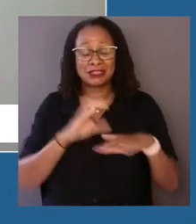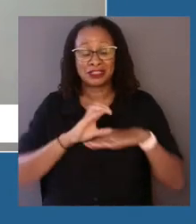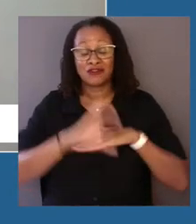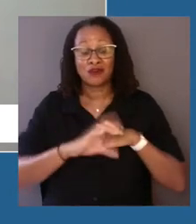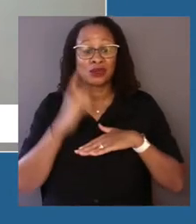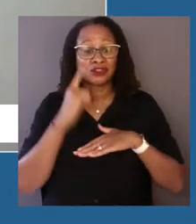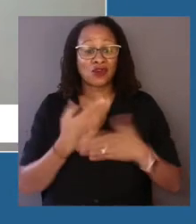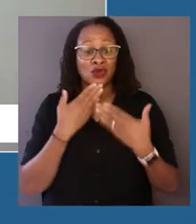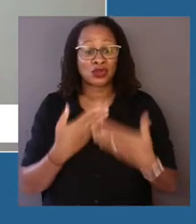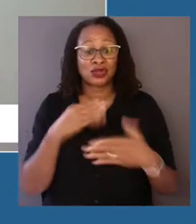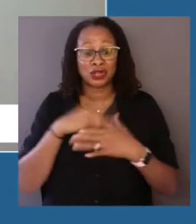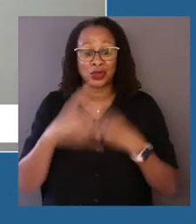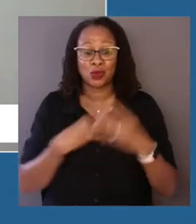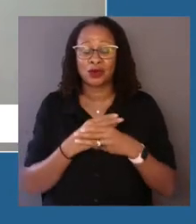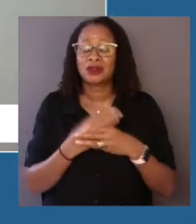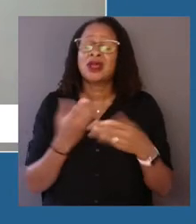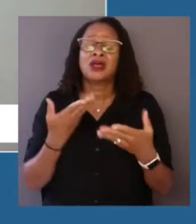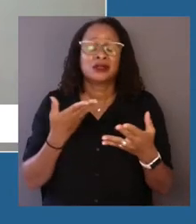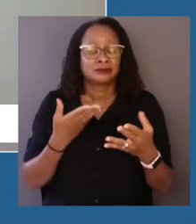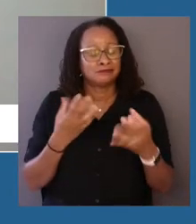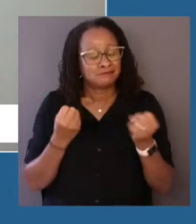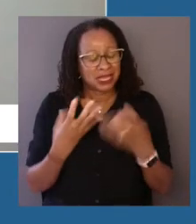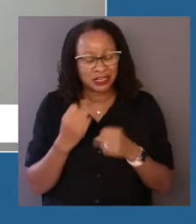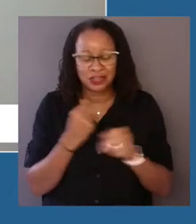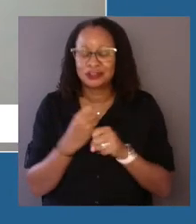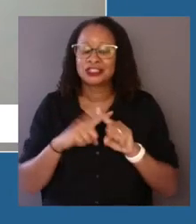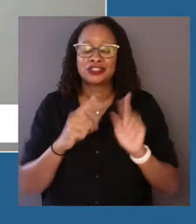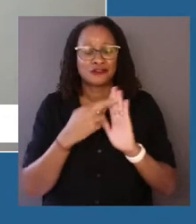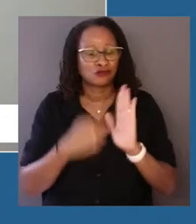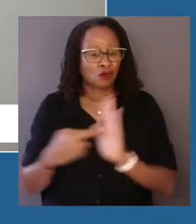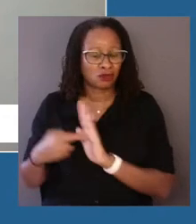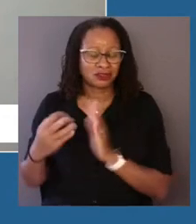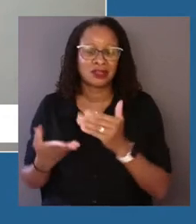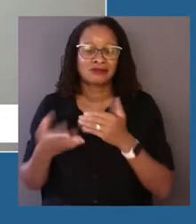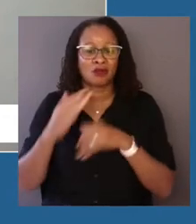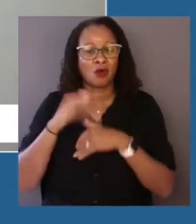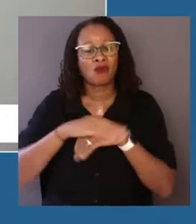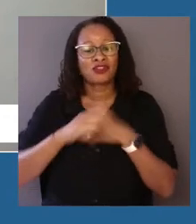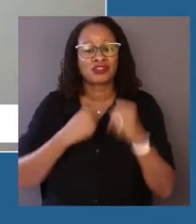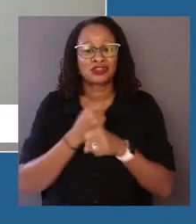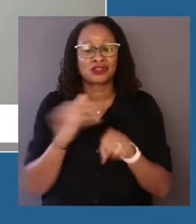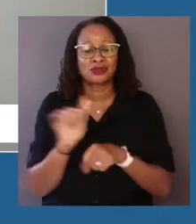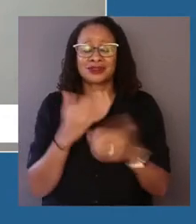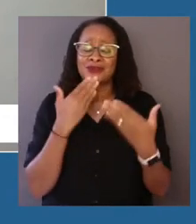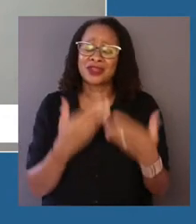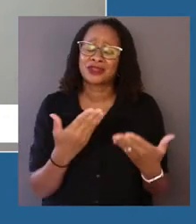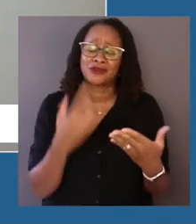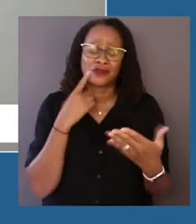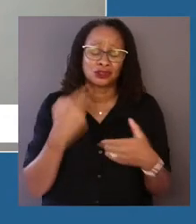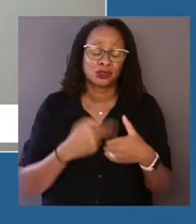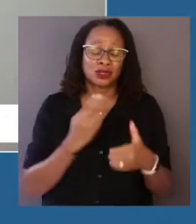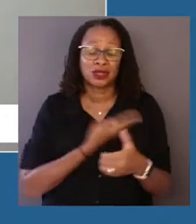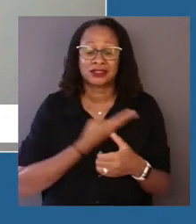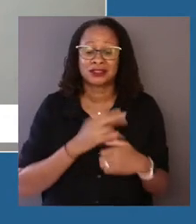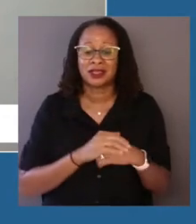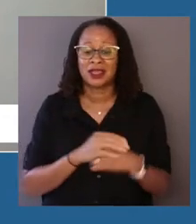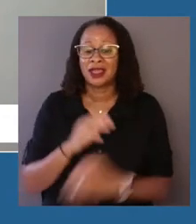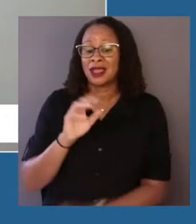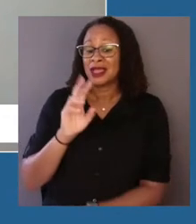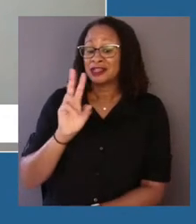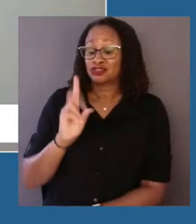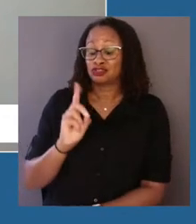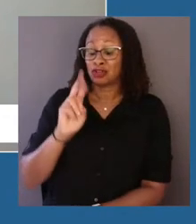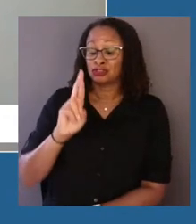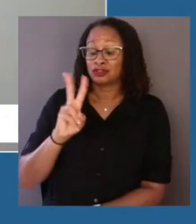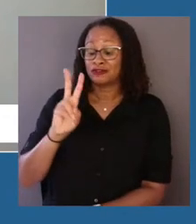many years in many different roles. So thank you so much as well, Kizzy, for joining us. And Vijay Lamaye, who, having